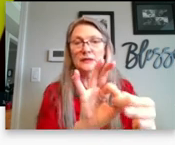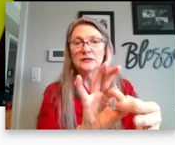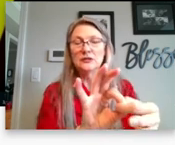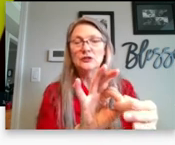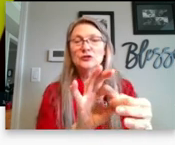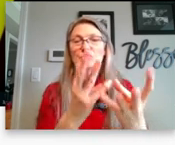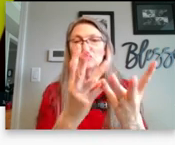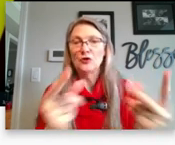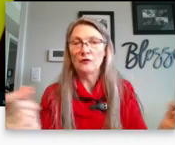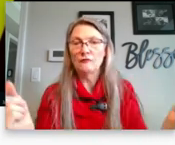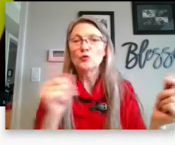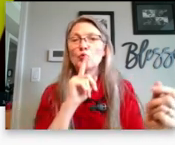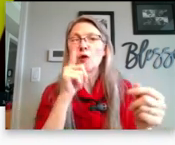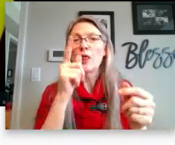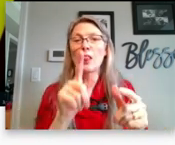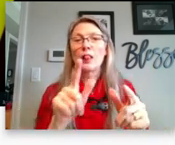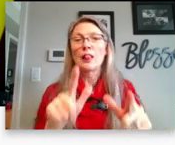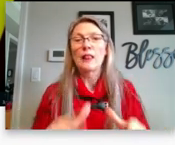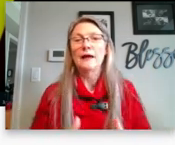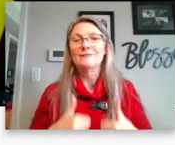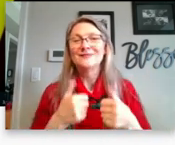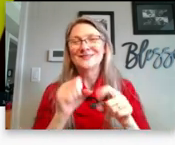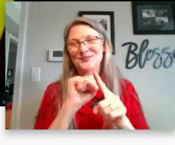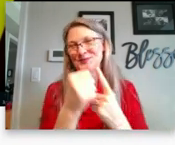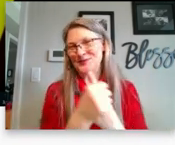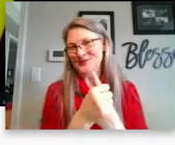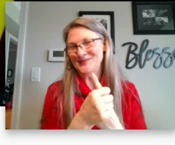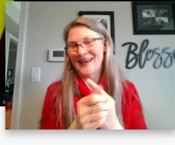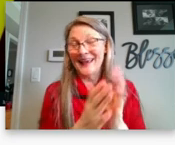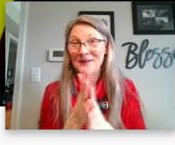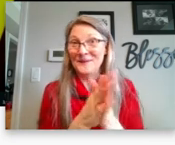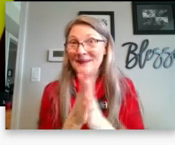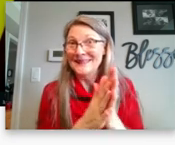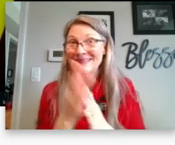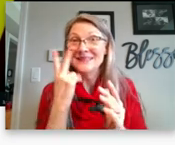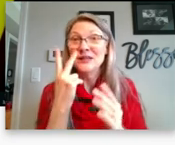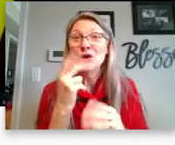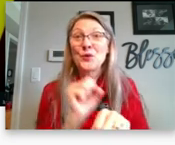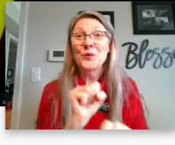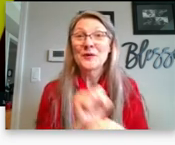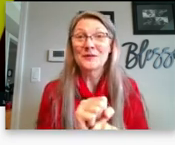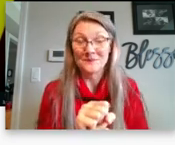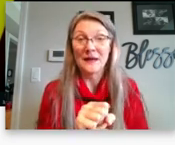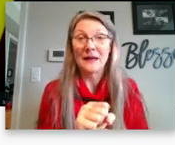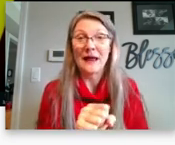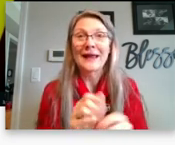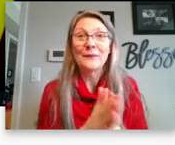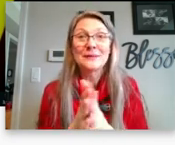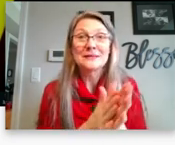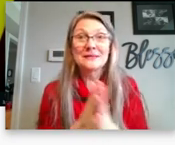solve real life problems. All right, I can't wait to see the work that you guys are going to do, and I can't wait to